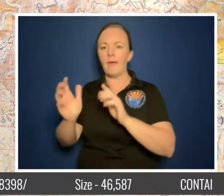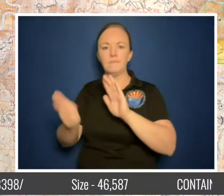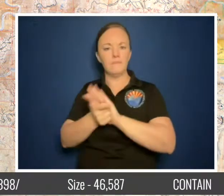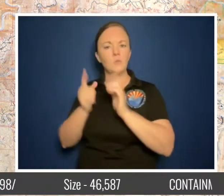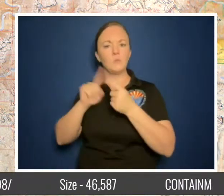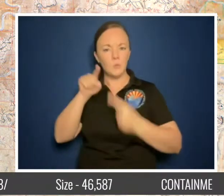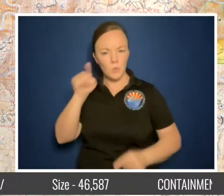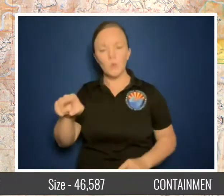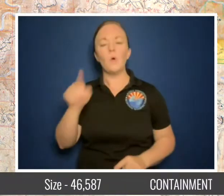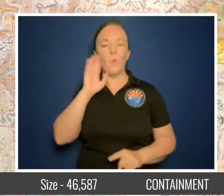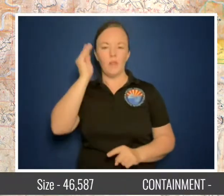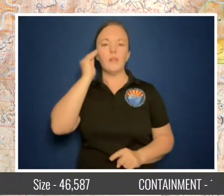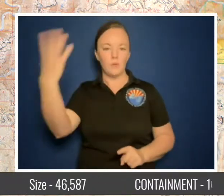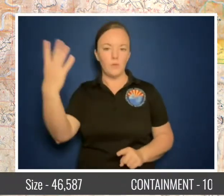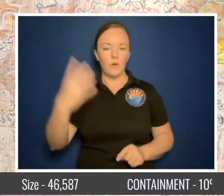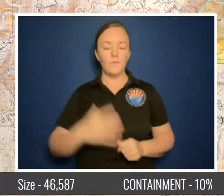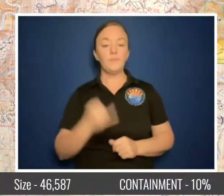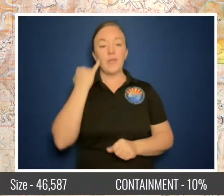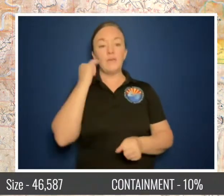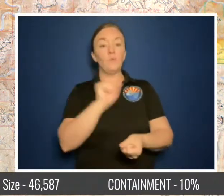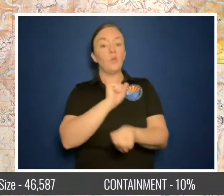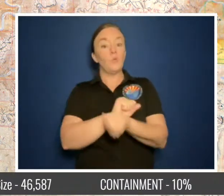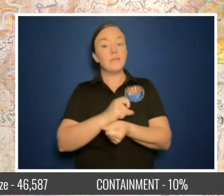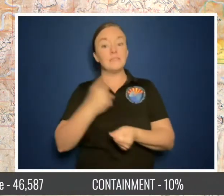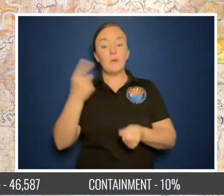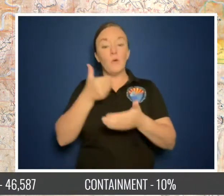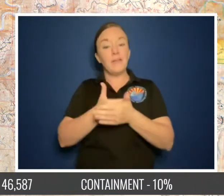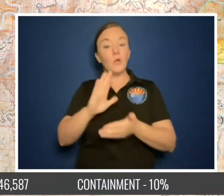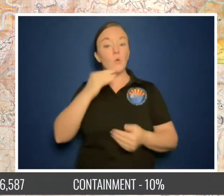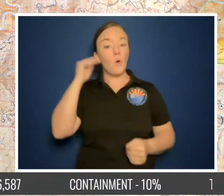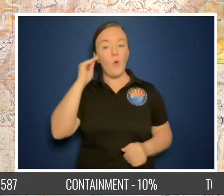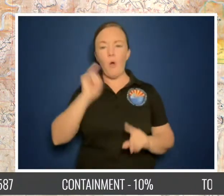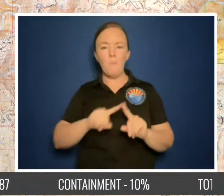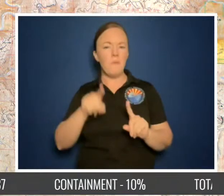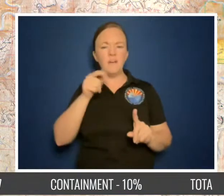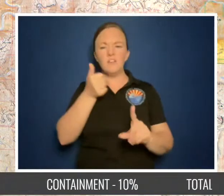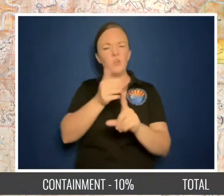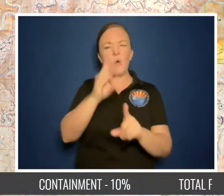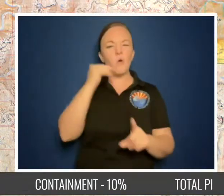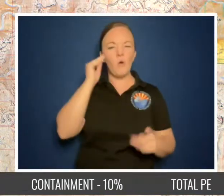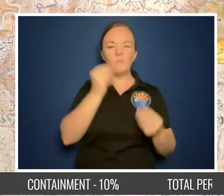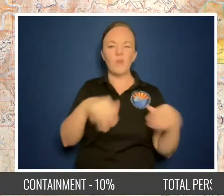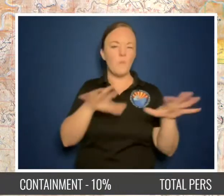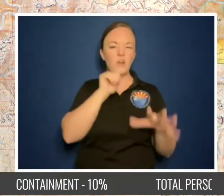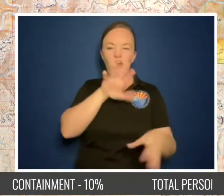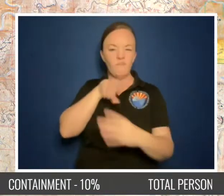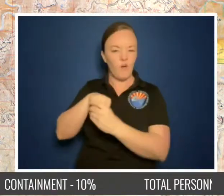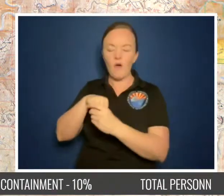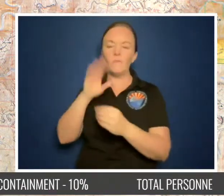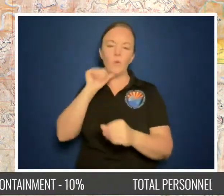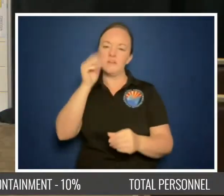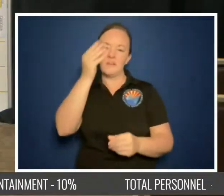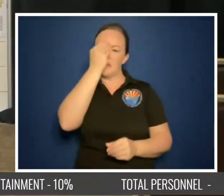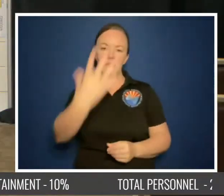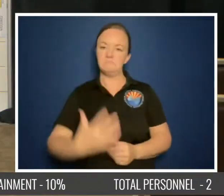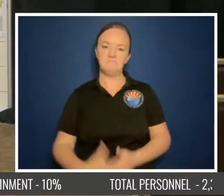near your parcel and you're not involved, then we probably won't contact you. Thank you.